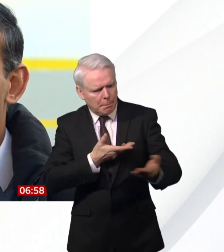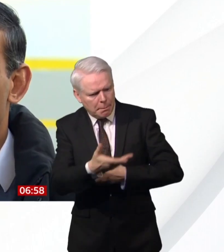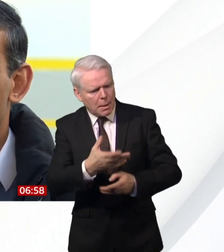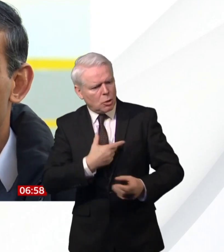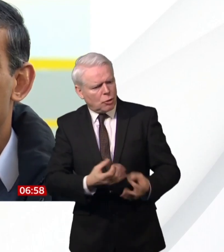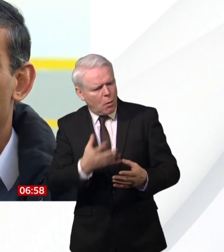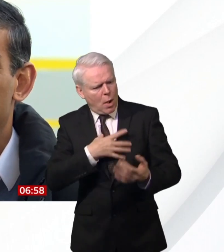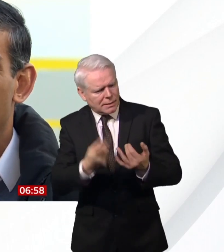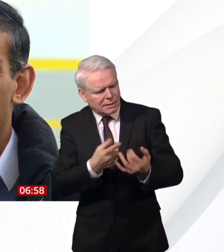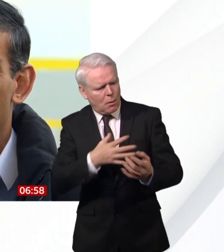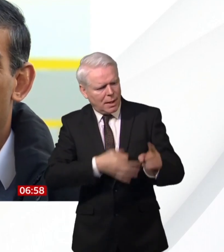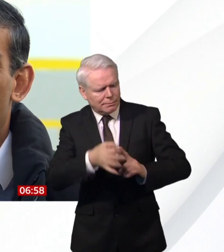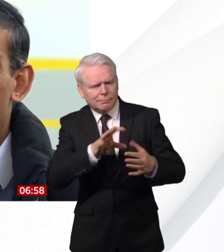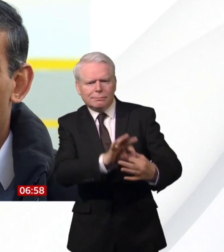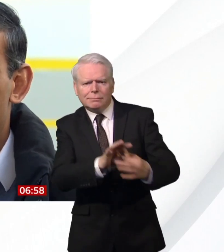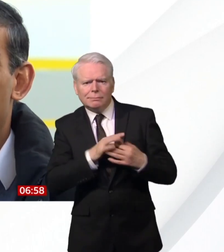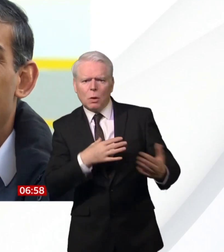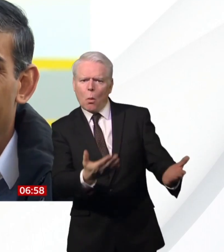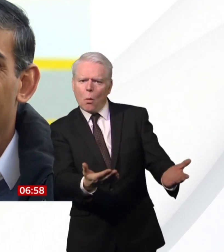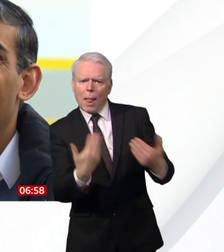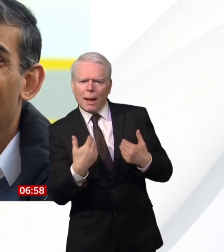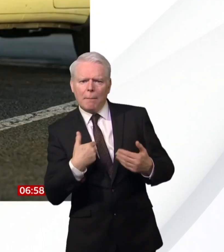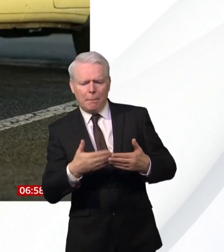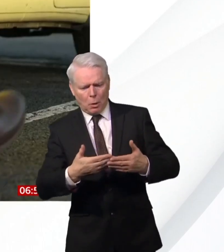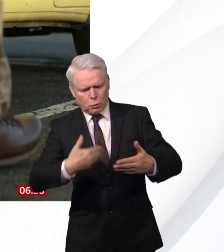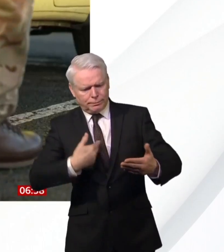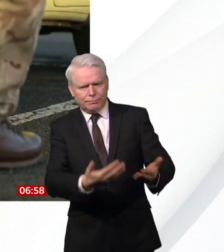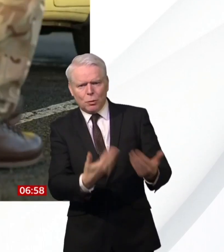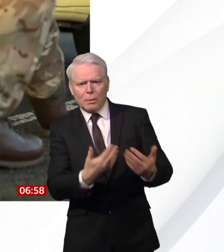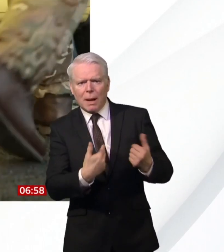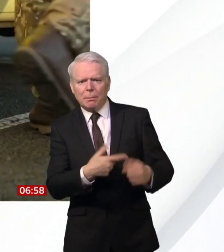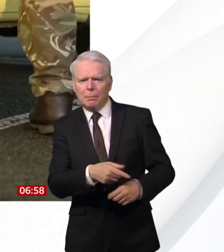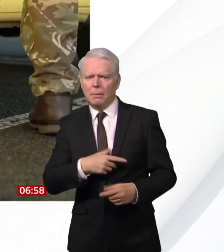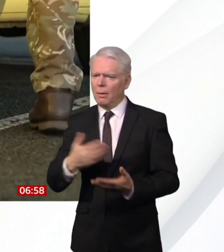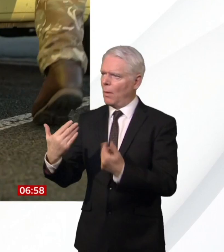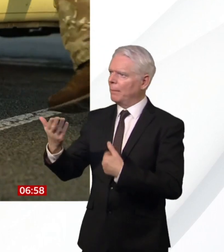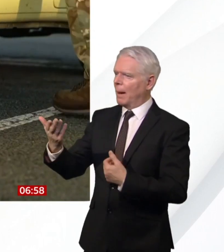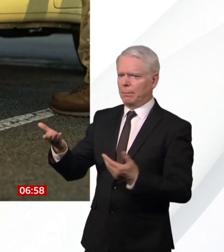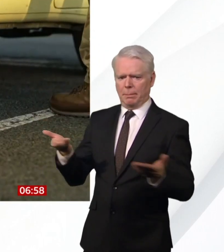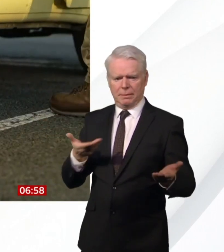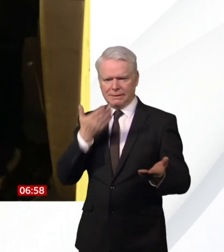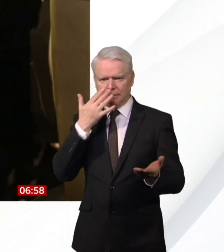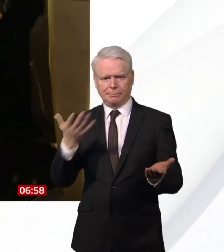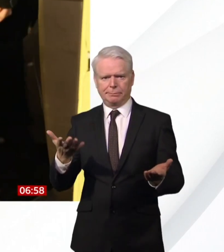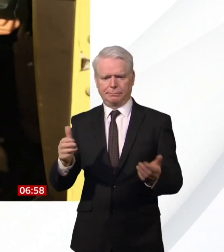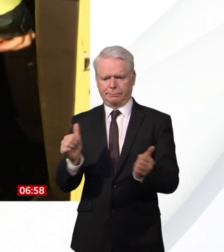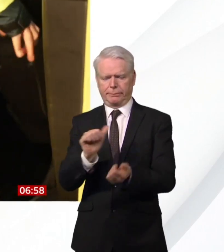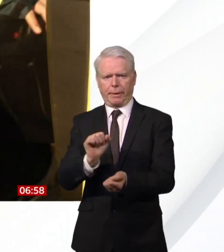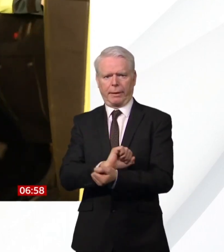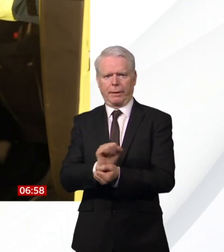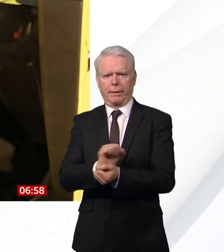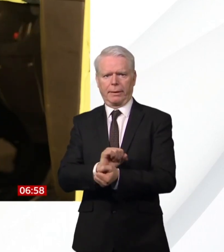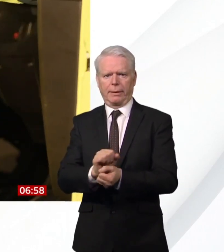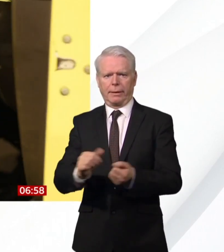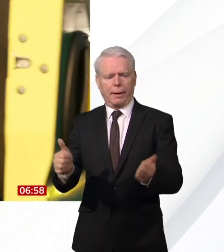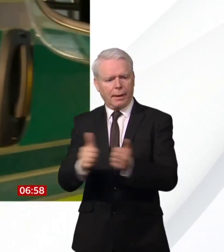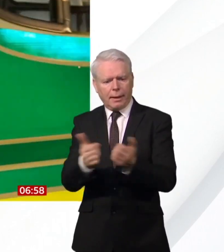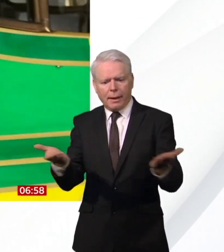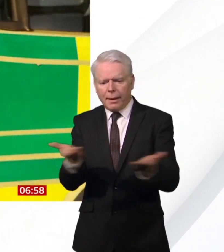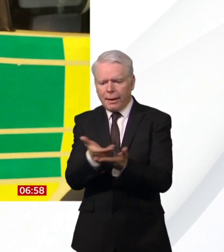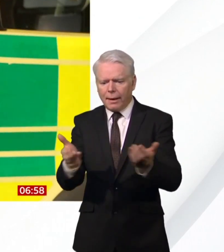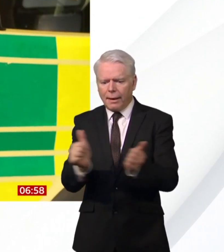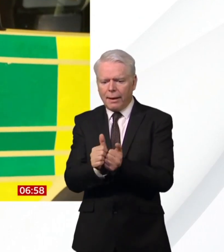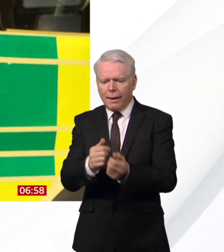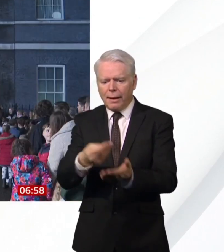an independent pay body about what fair pay would be. The armed forces were trained up as Border Force officers prepared to walk out